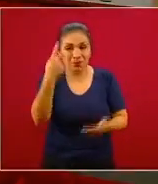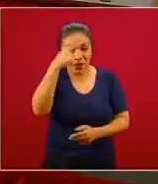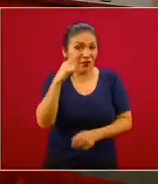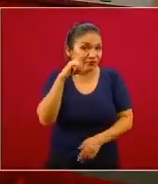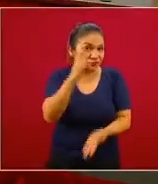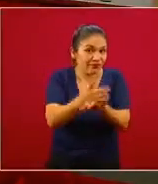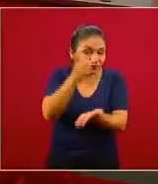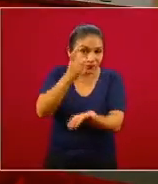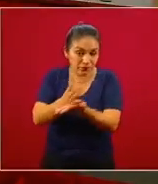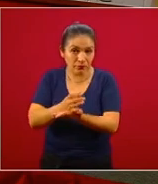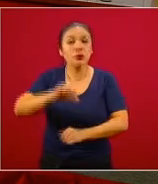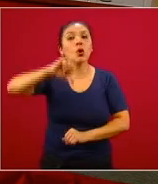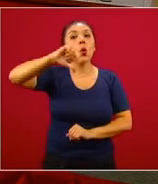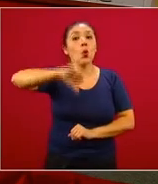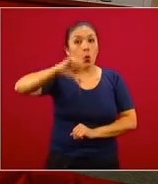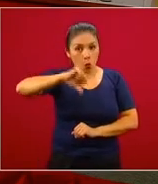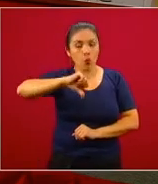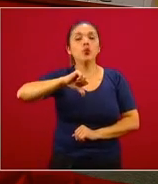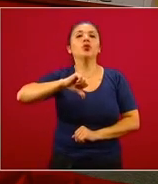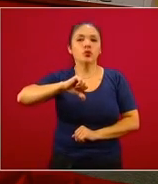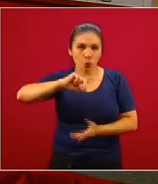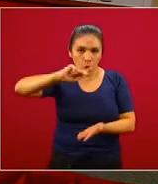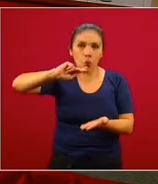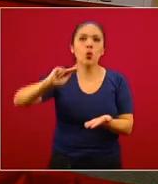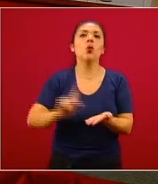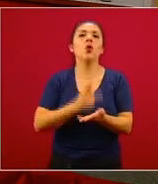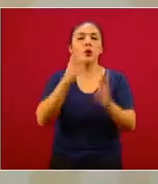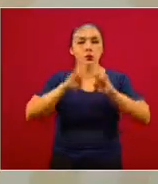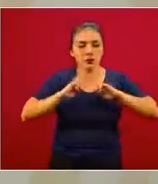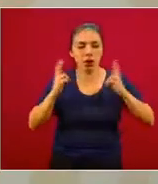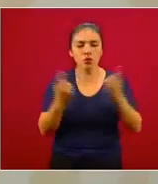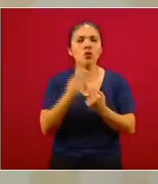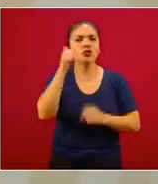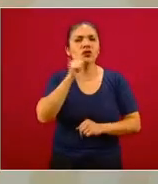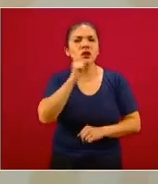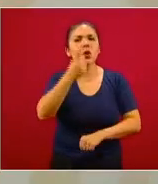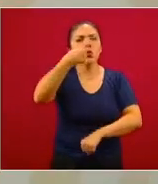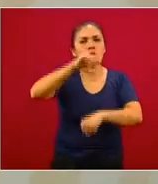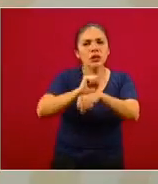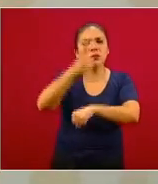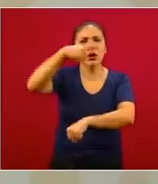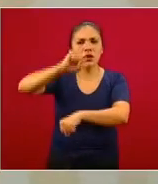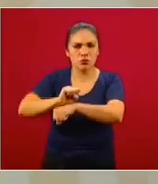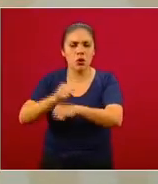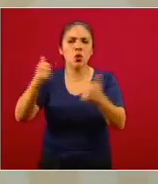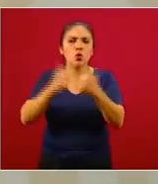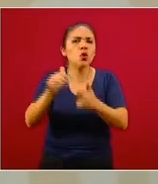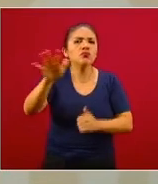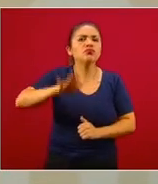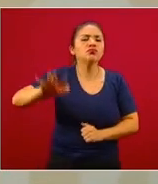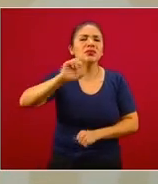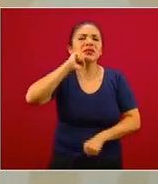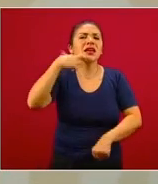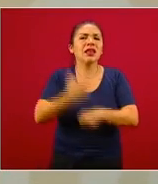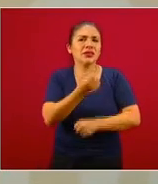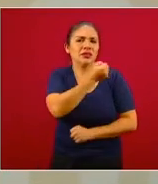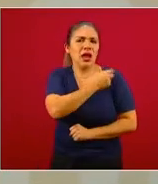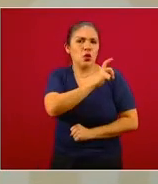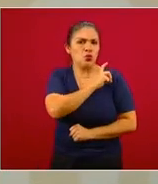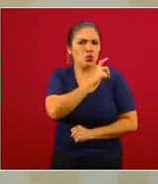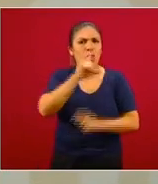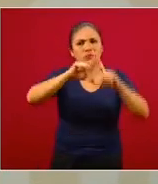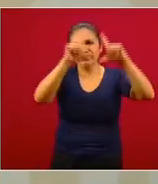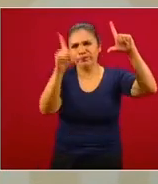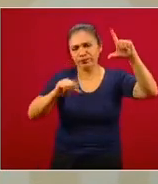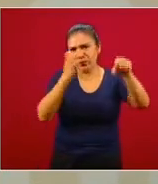Hoy tuvimos una Today, nueva we had a sesión new semanal weekly session con las y los with secretarios de salud de our los estados, health la tenemos todos ministers. los